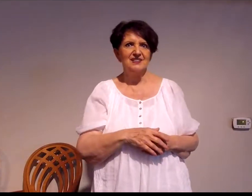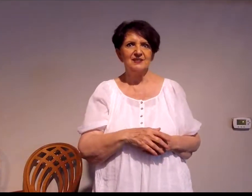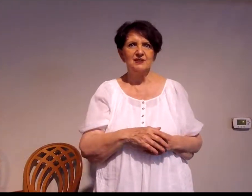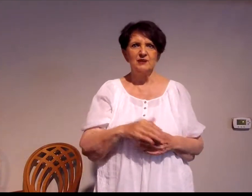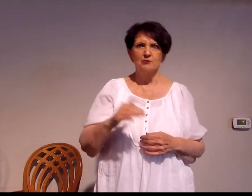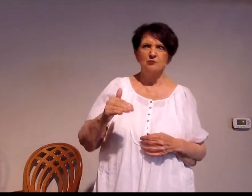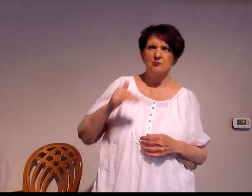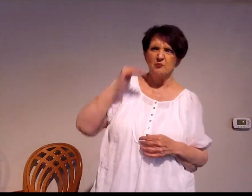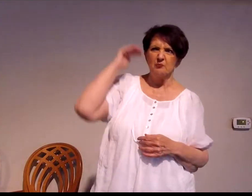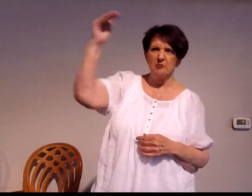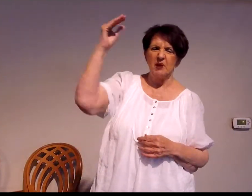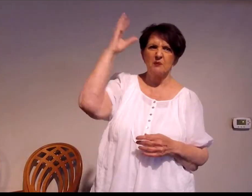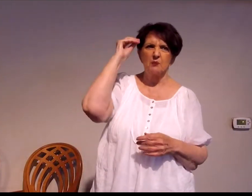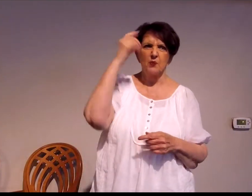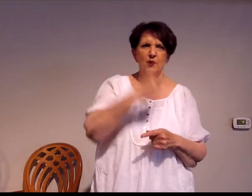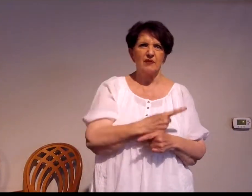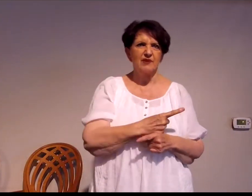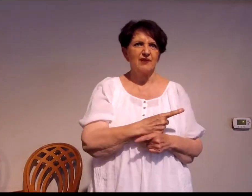Big brother.